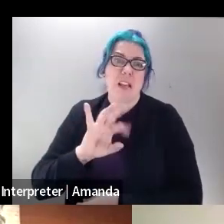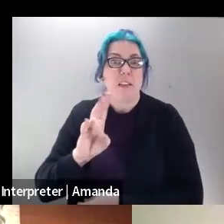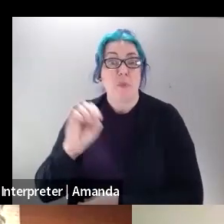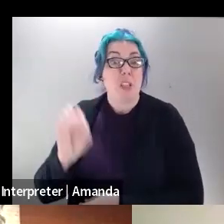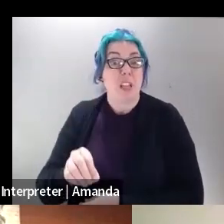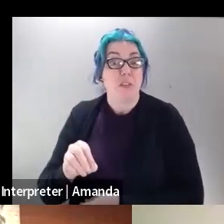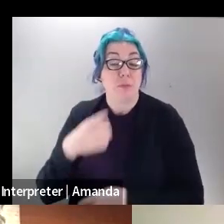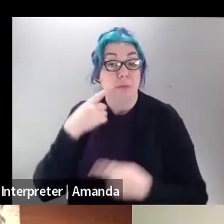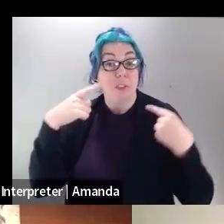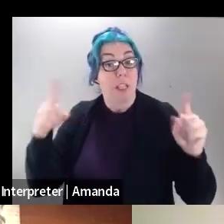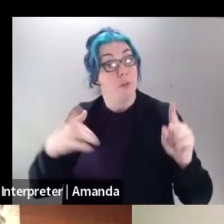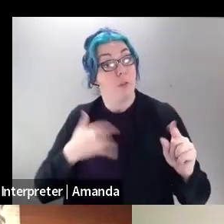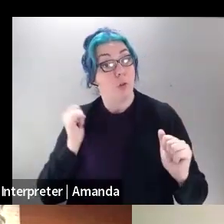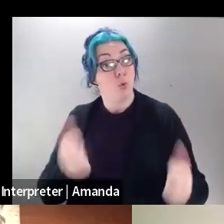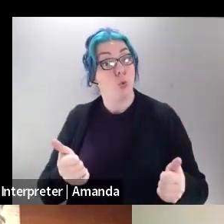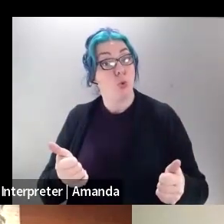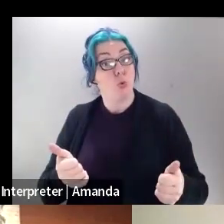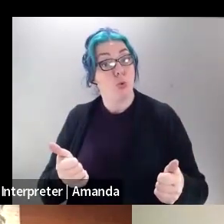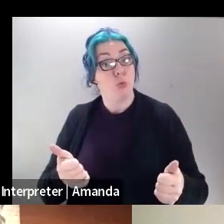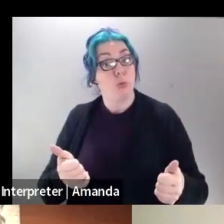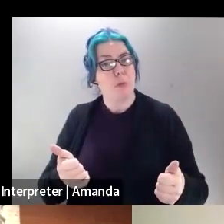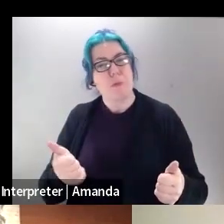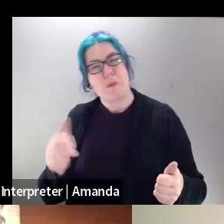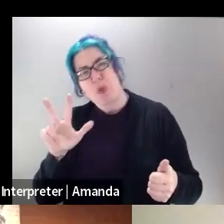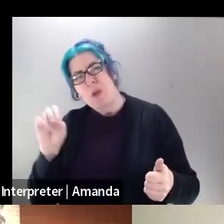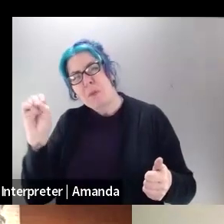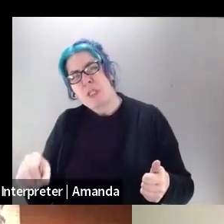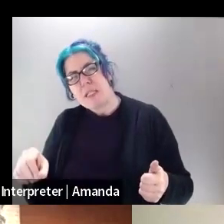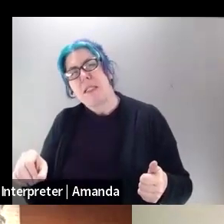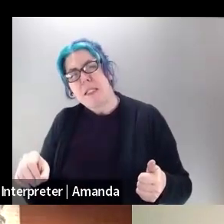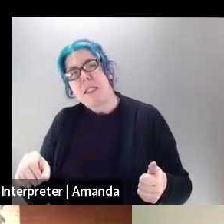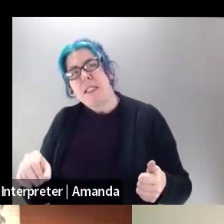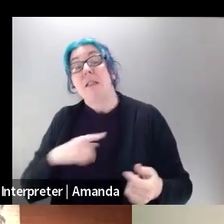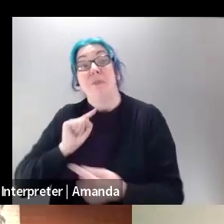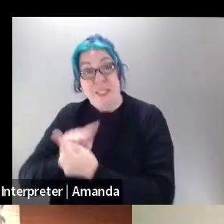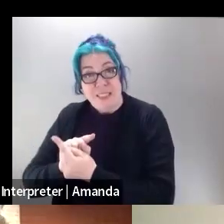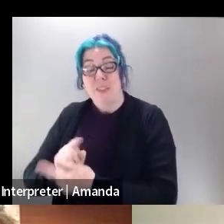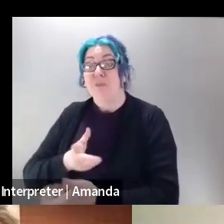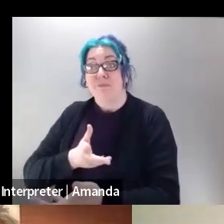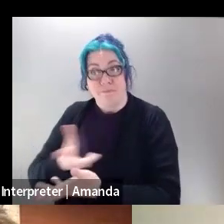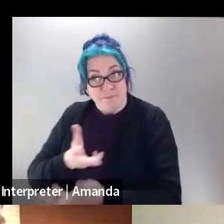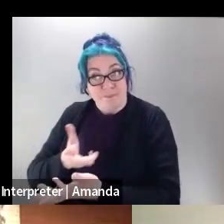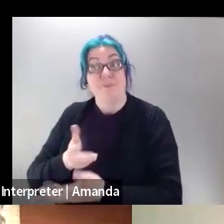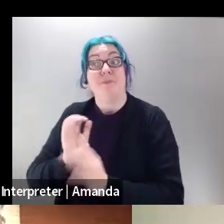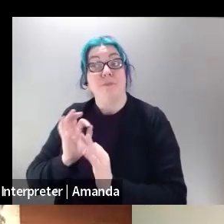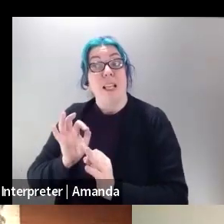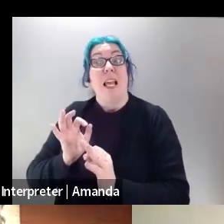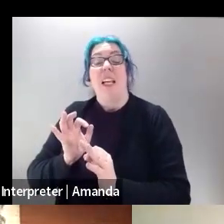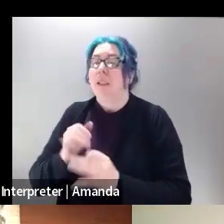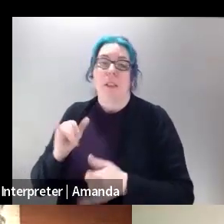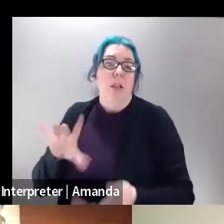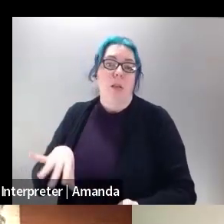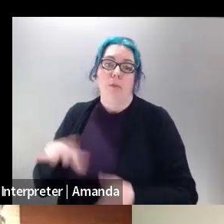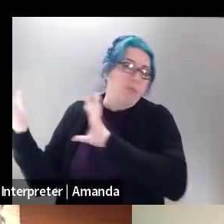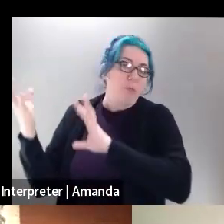one-on-one and yet you're still a dick. And that happens, right? Like, and that's the thing. Like, it doesn't matter what you write on the